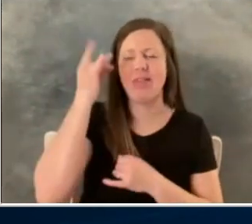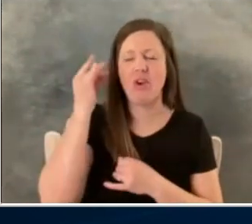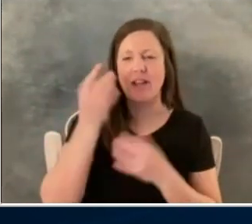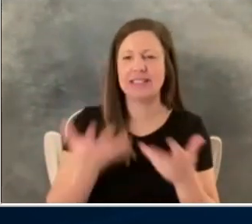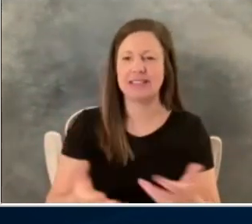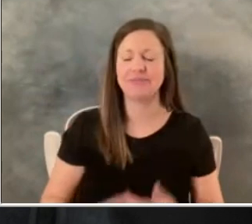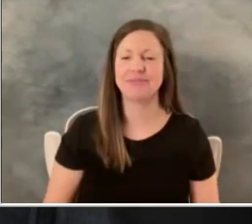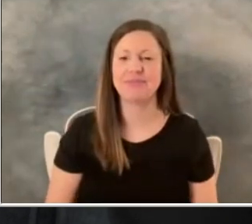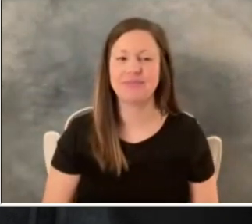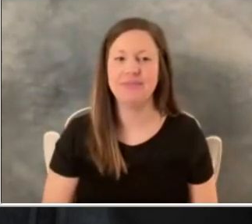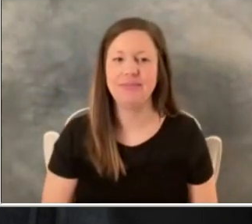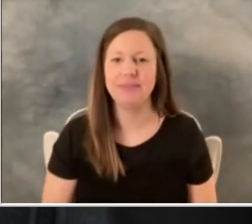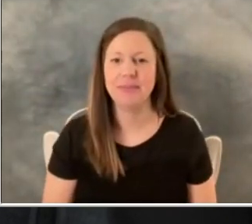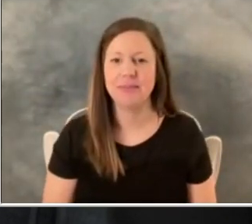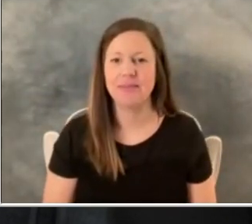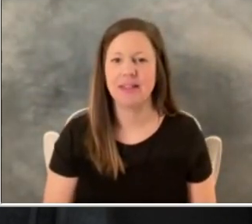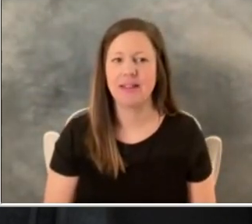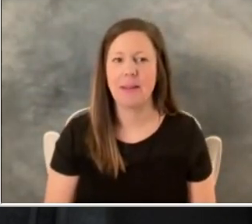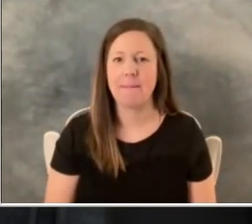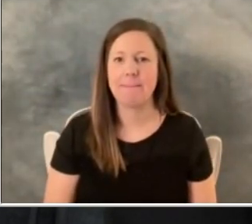story?